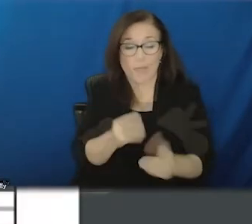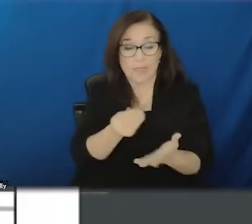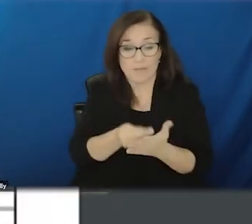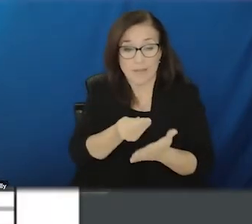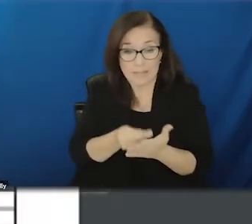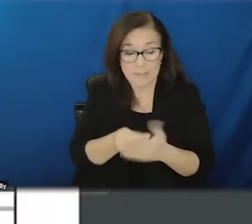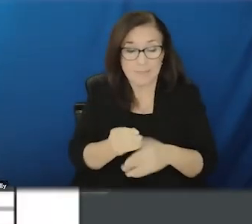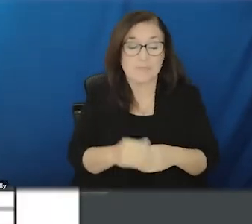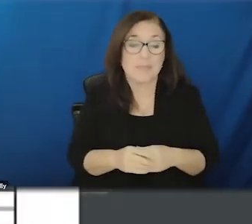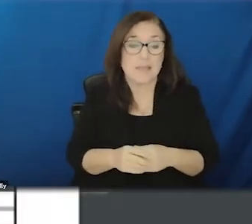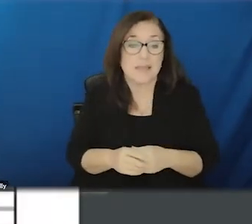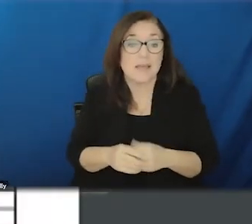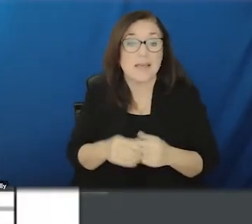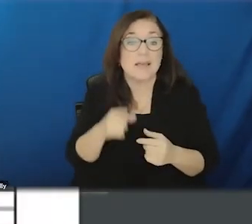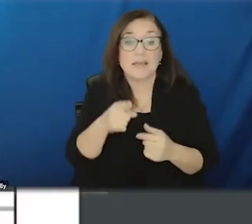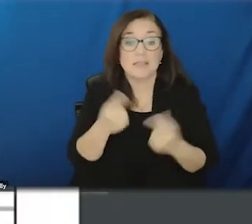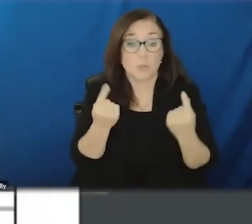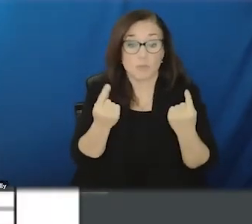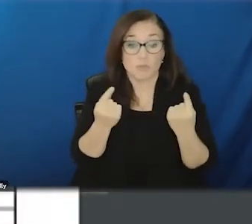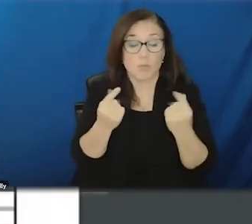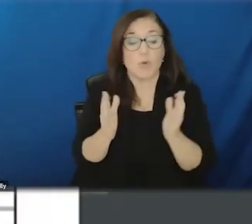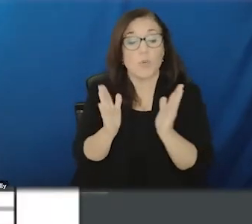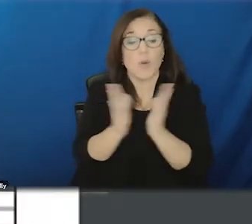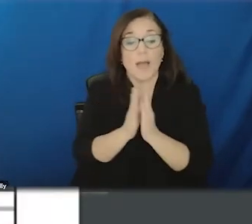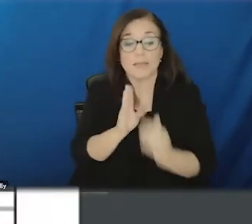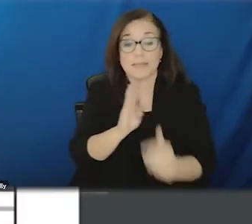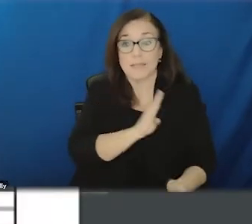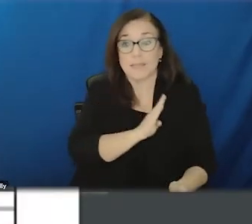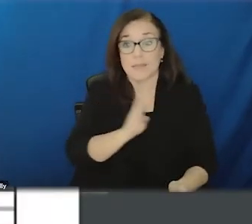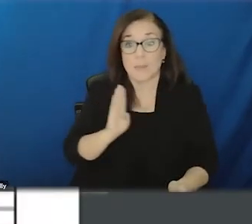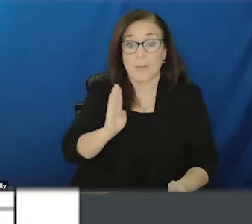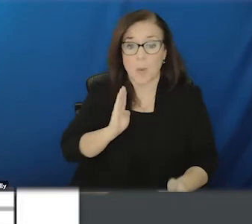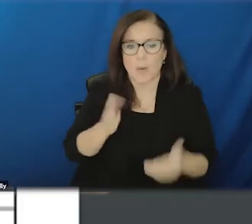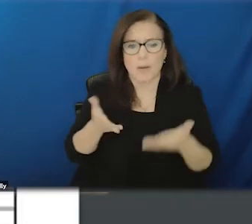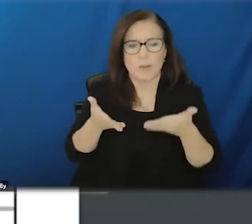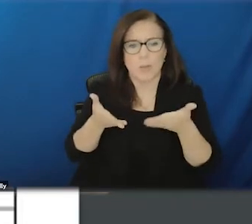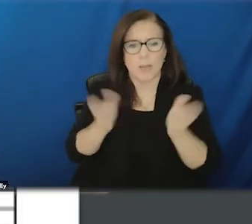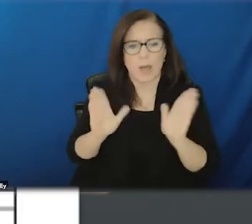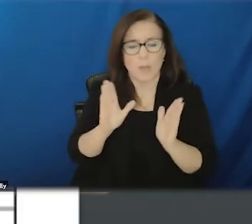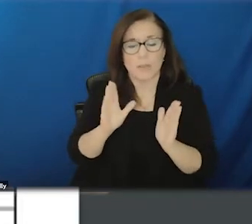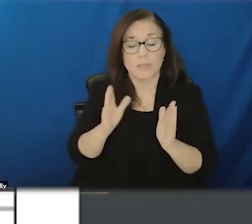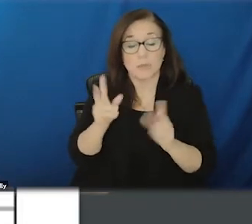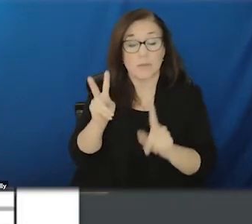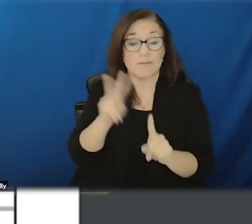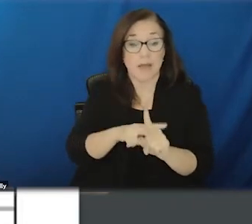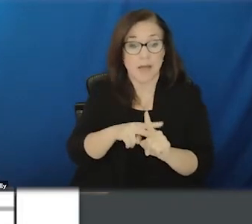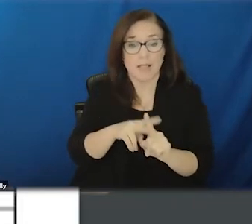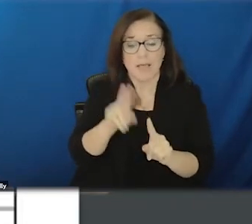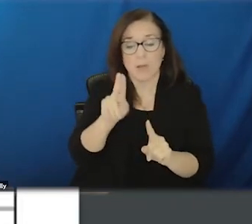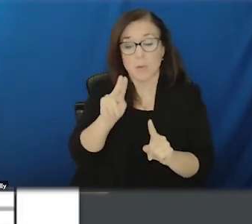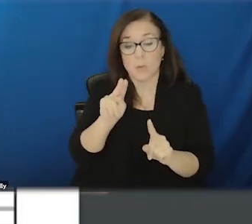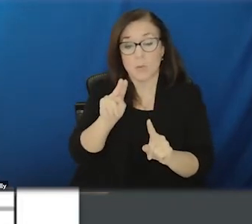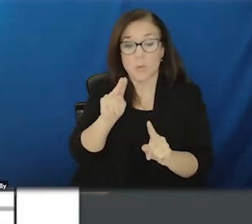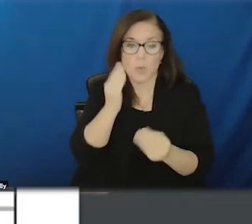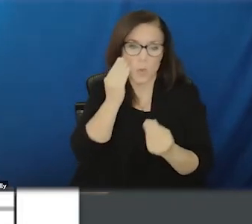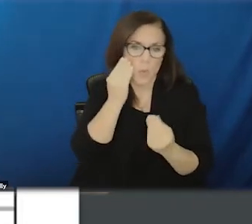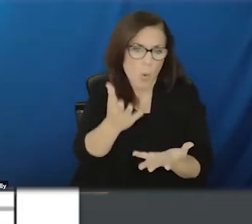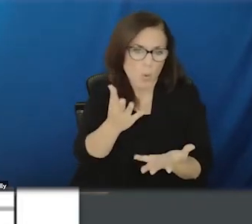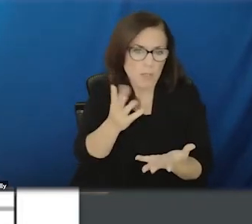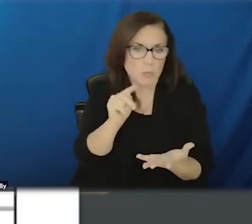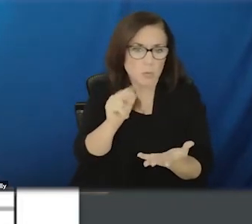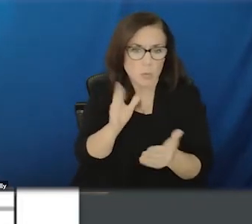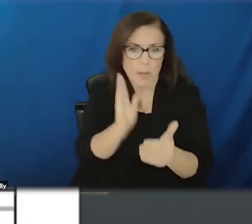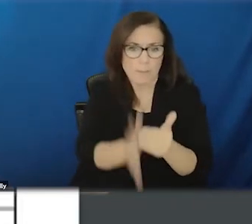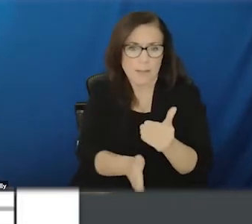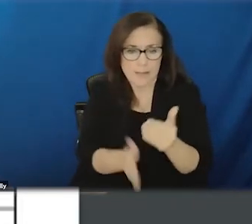What we're doing here is we're asking the board to allow us to file the notice of completion now. What that does is that